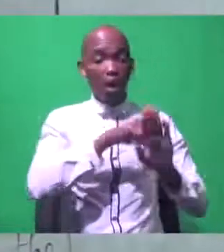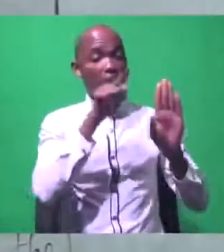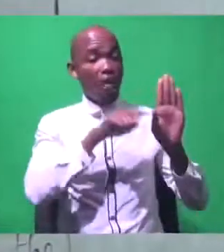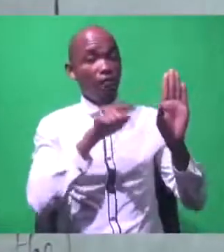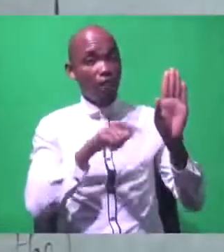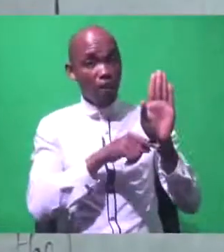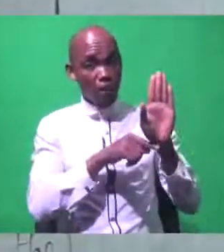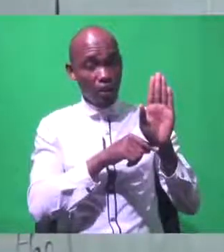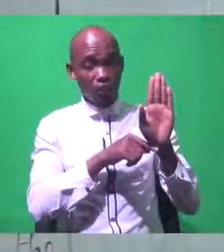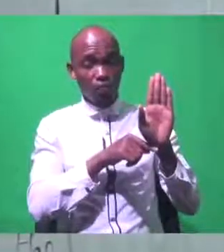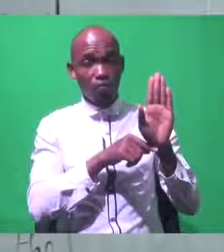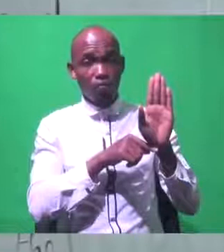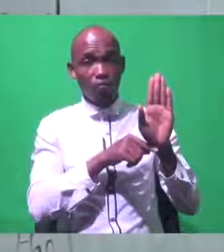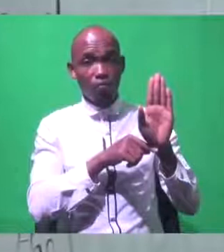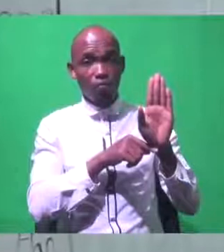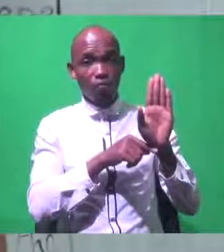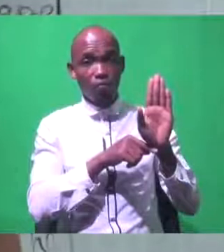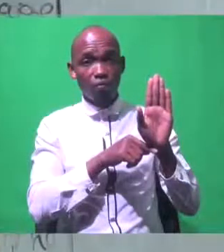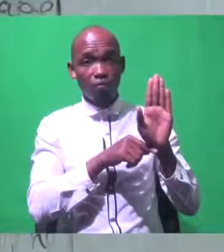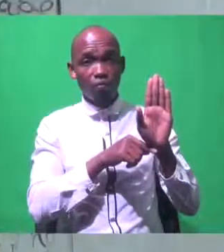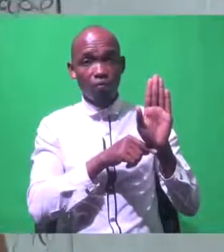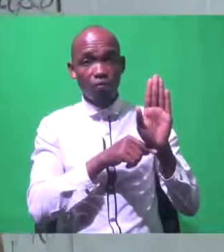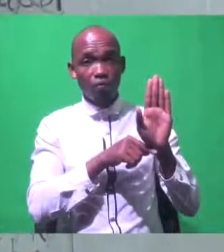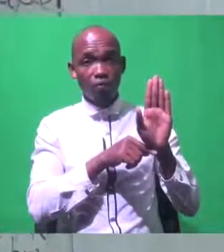Africans with their resources.